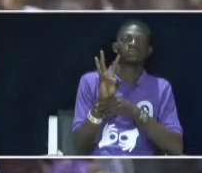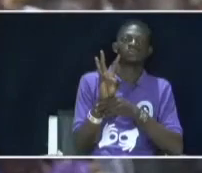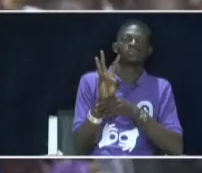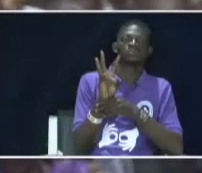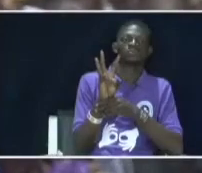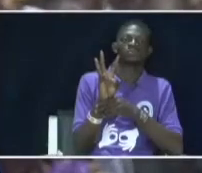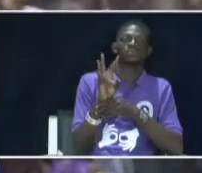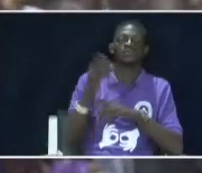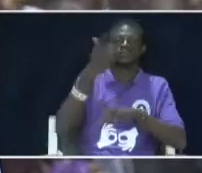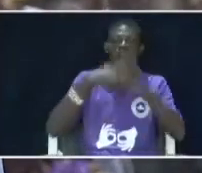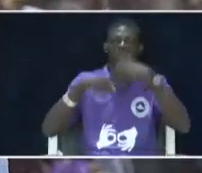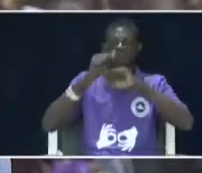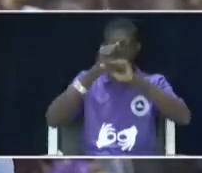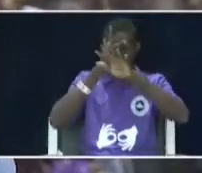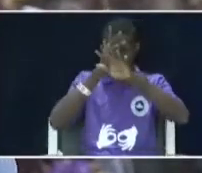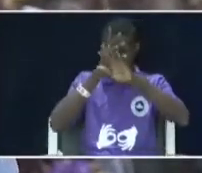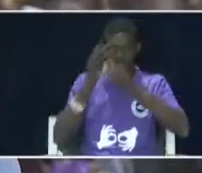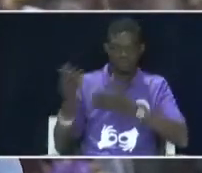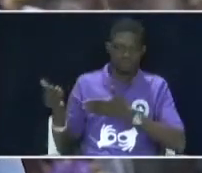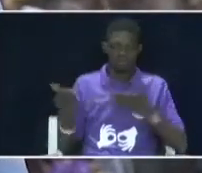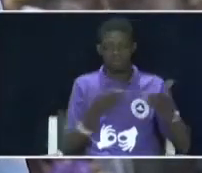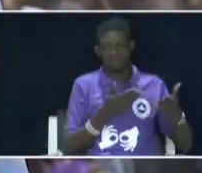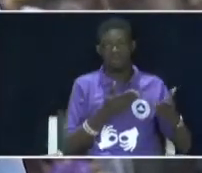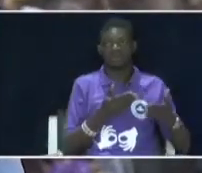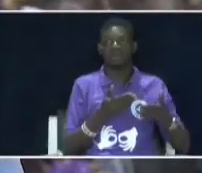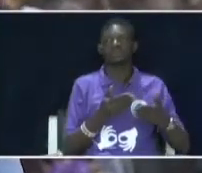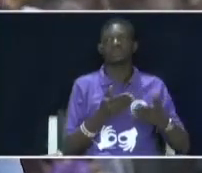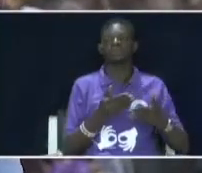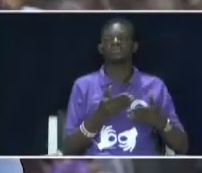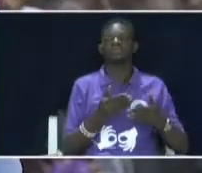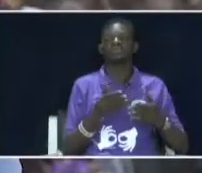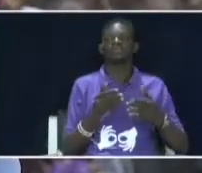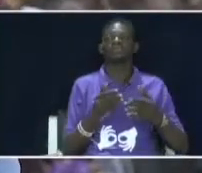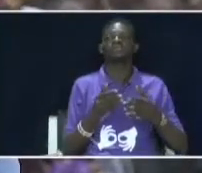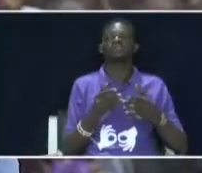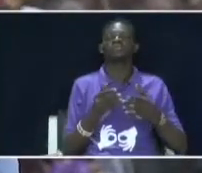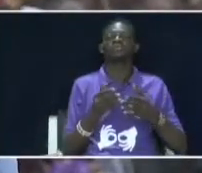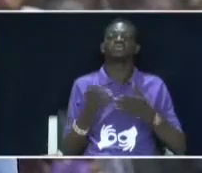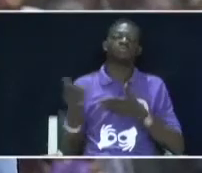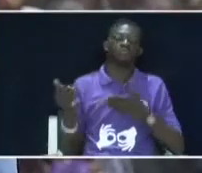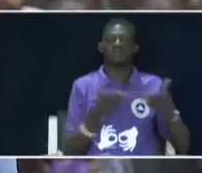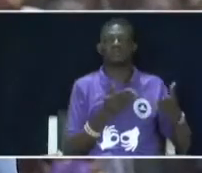so Father, drench me so much in your fire